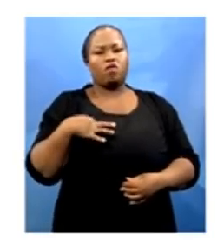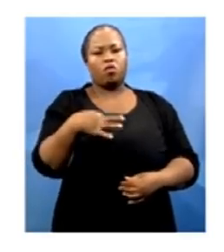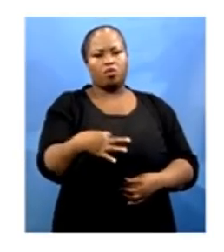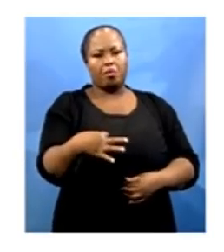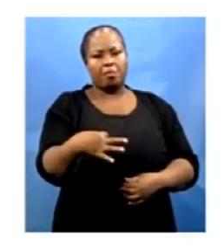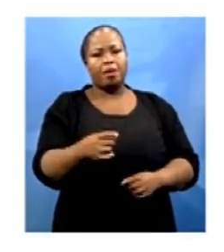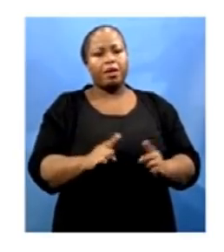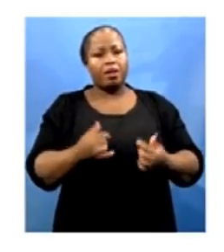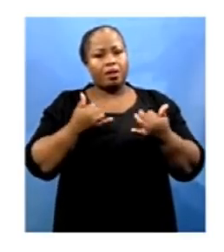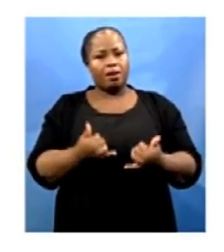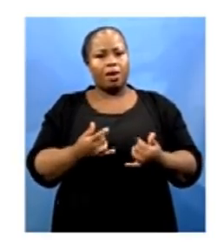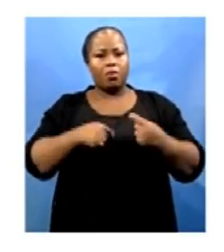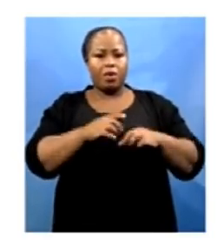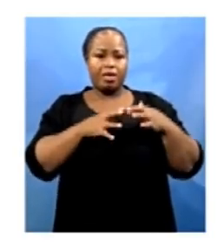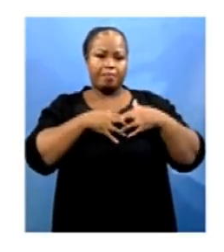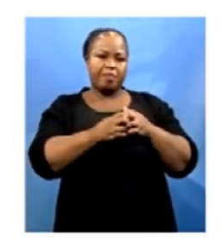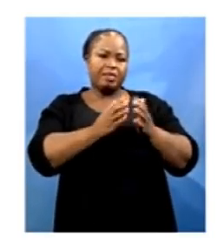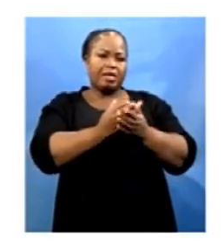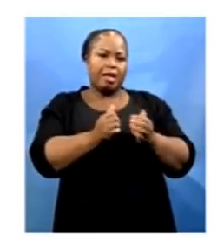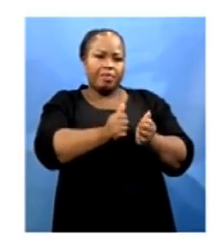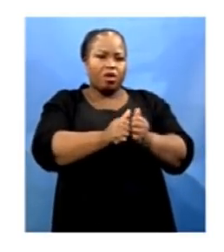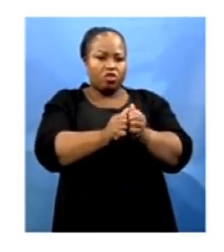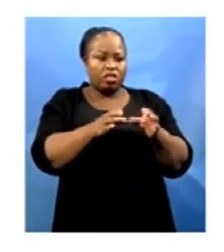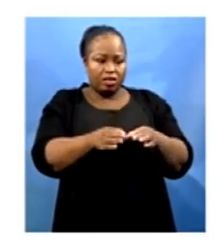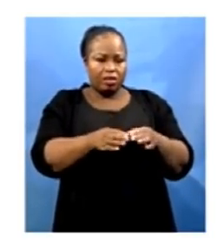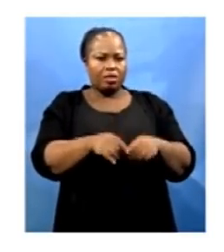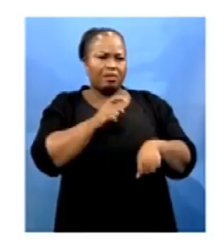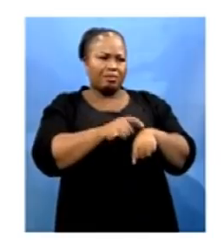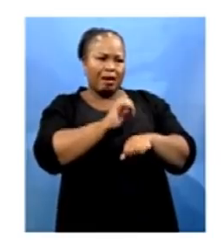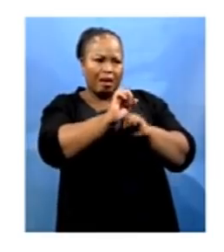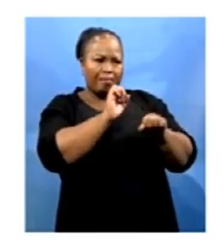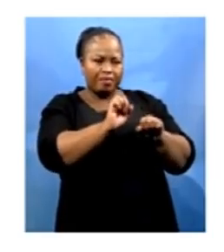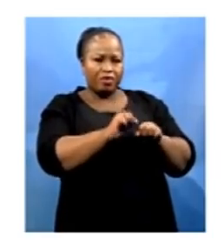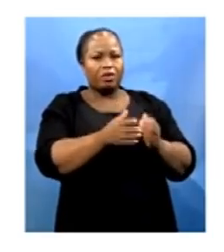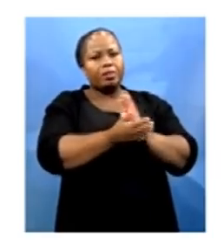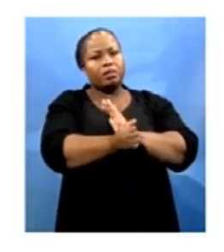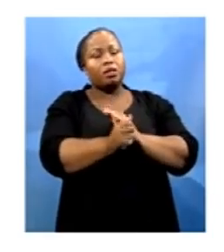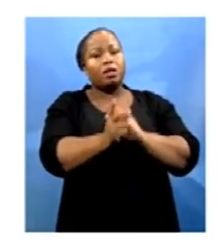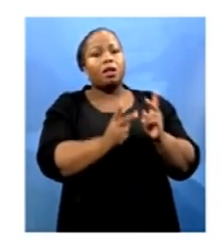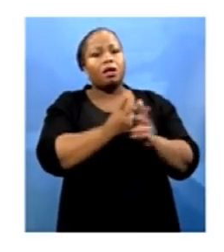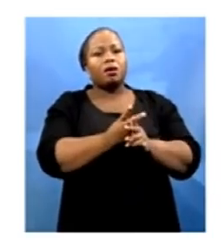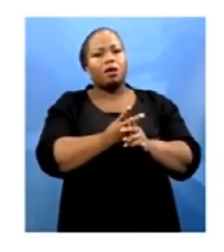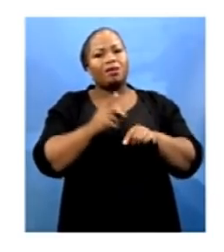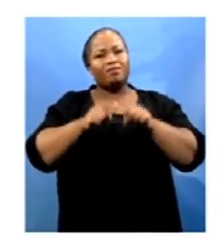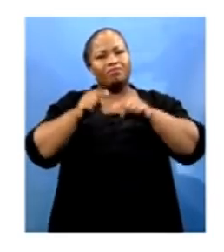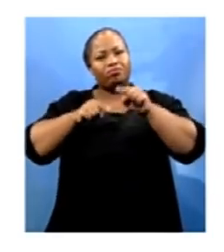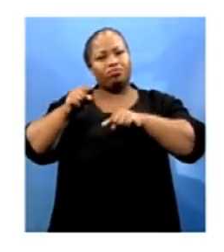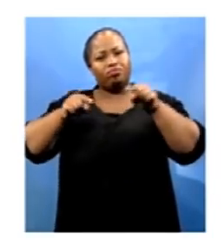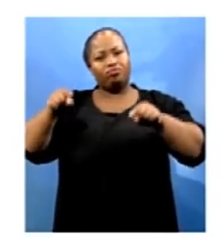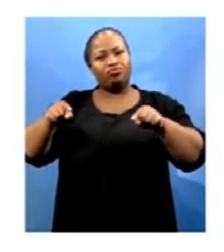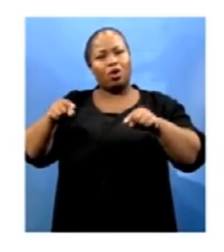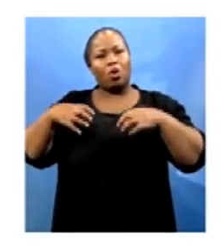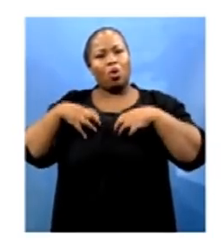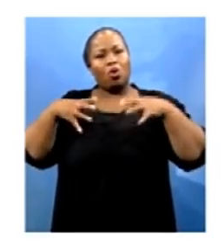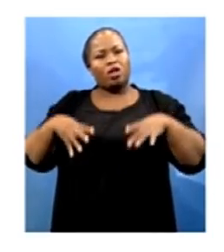time and skills, but also importantly, we have partnered with various media owners and organizations in broader